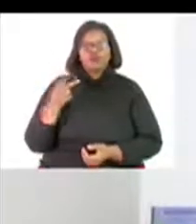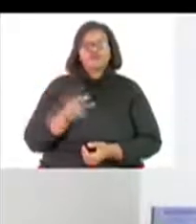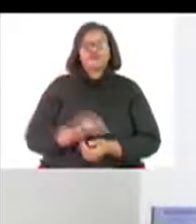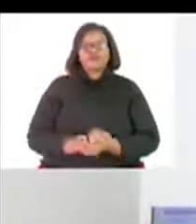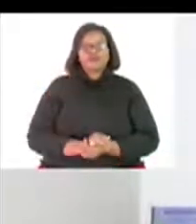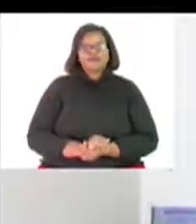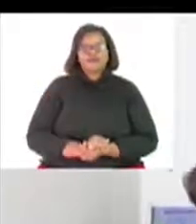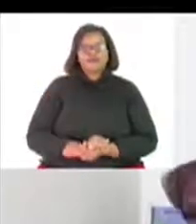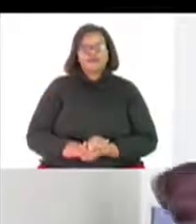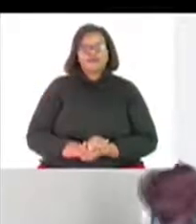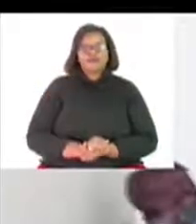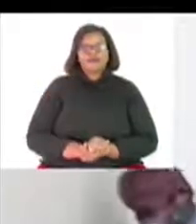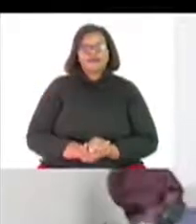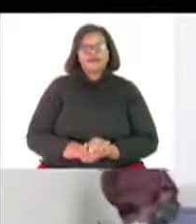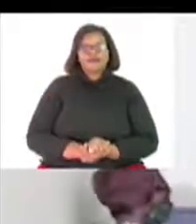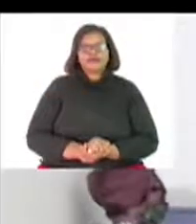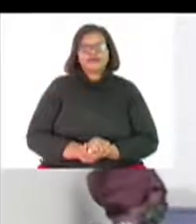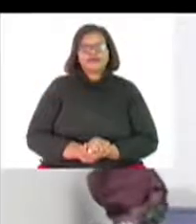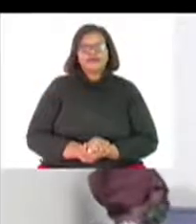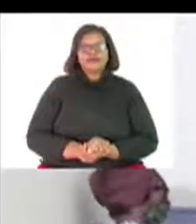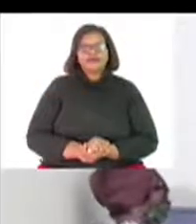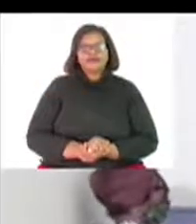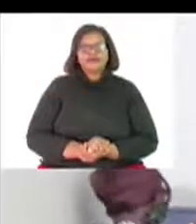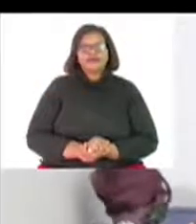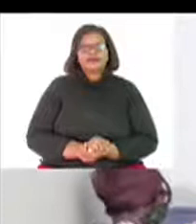42. Am I right?